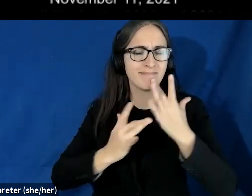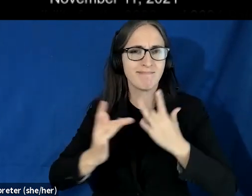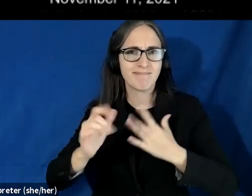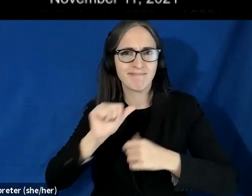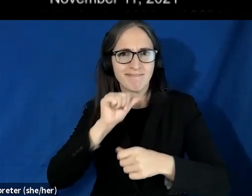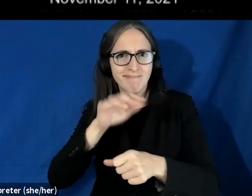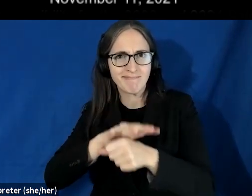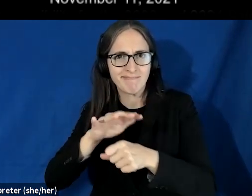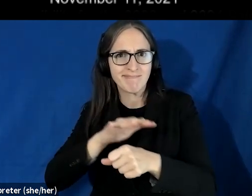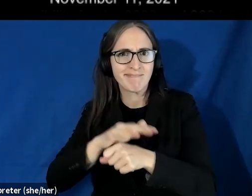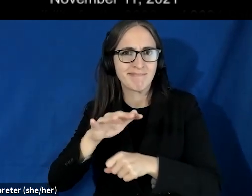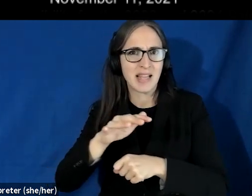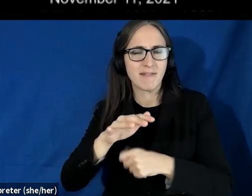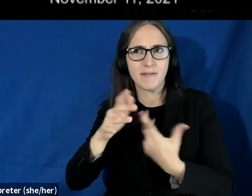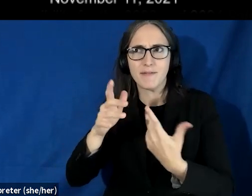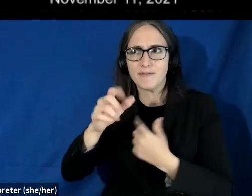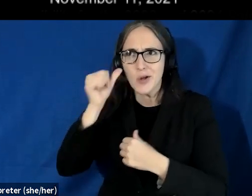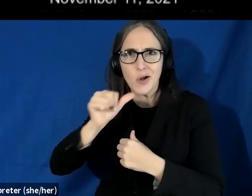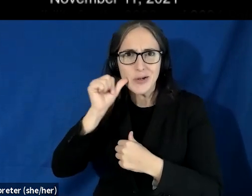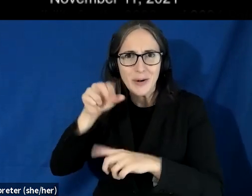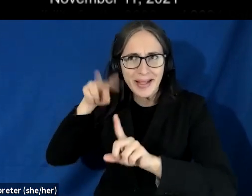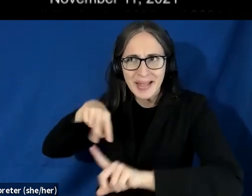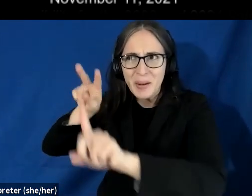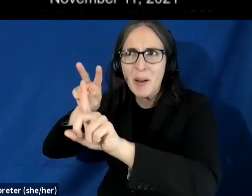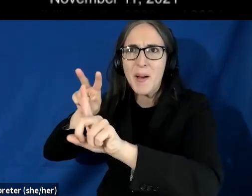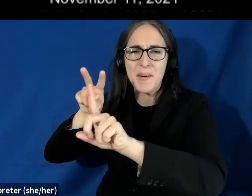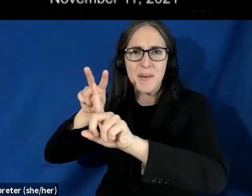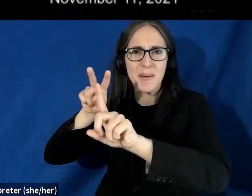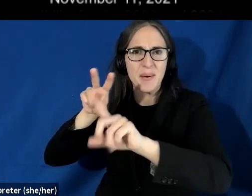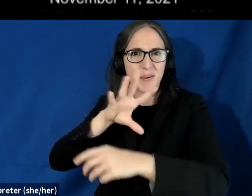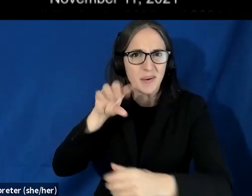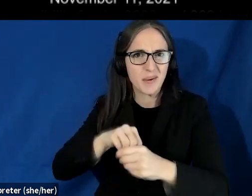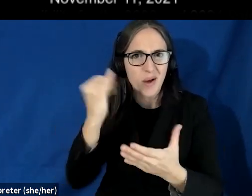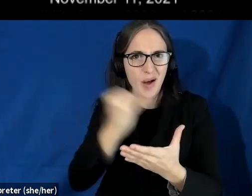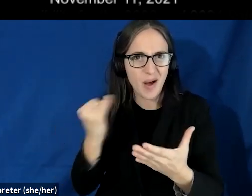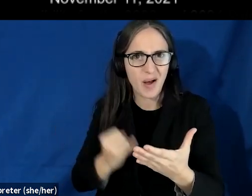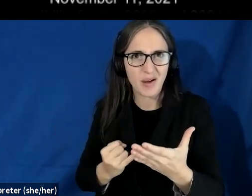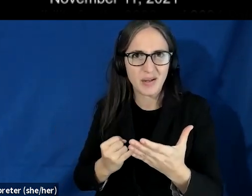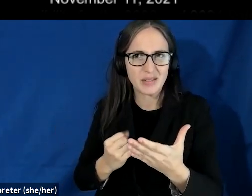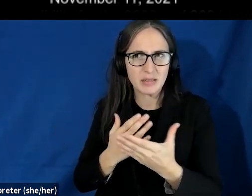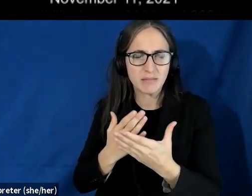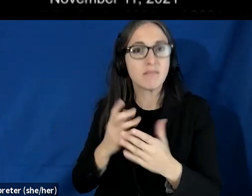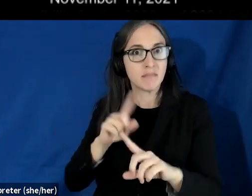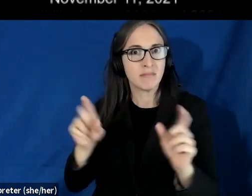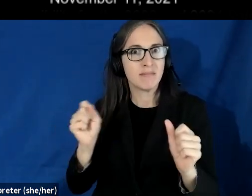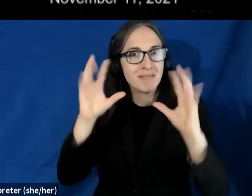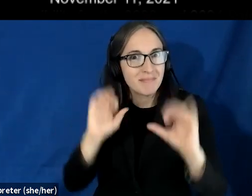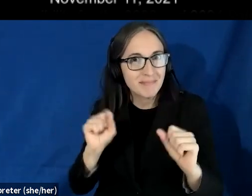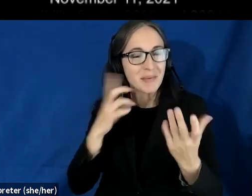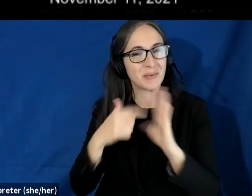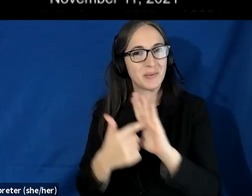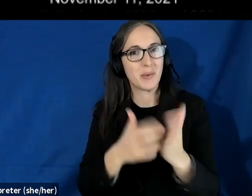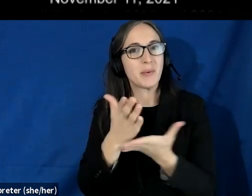having girl heroes in some other artworks, but they were all really amazing, and I want to show you